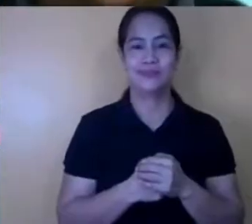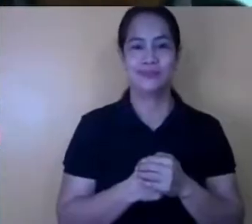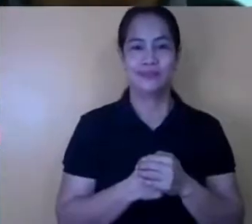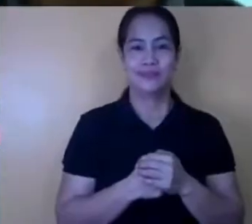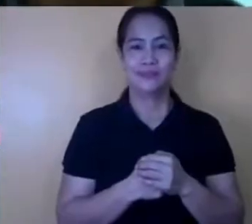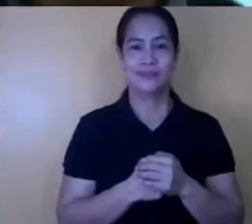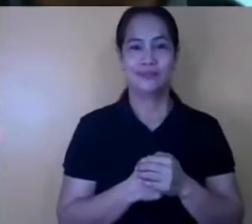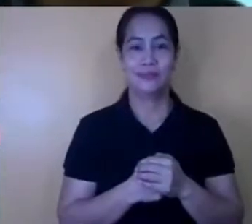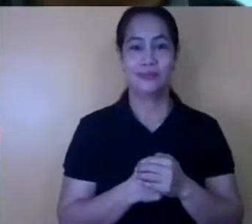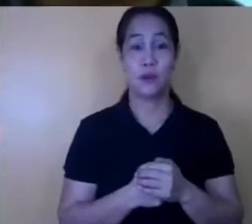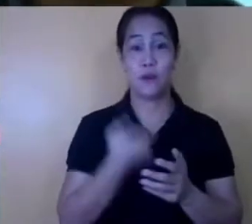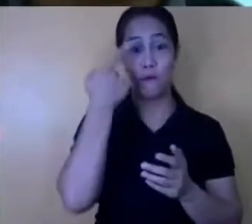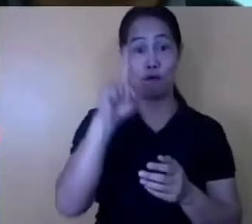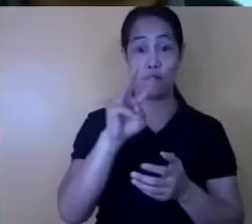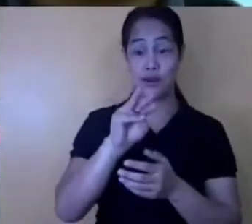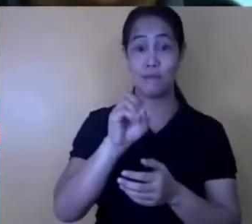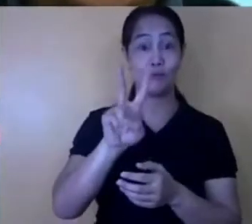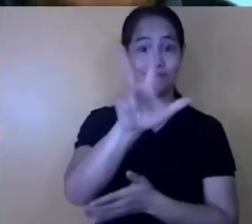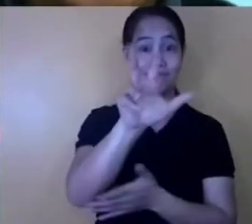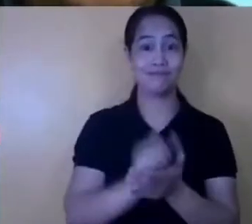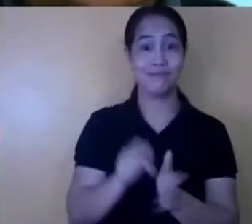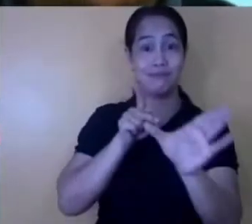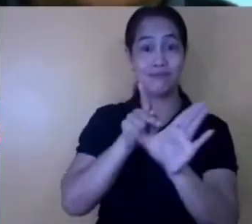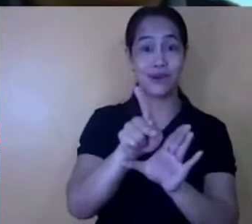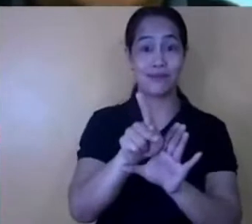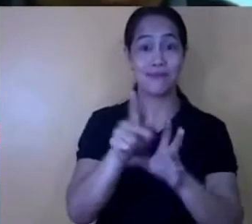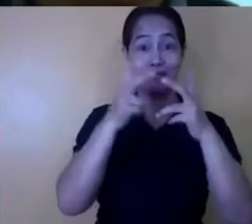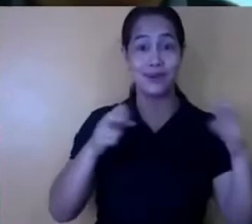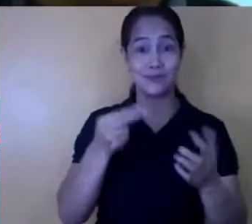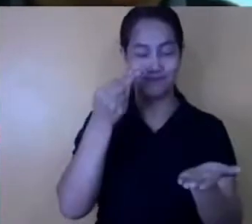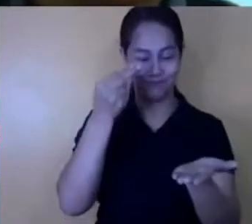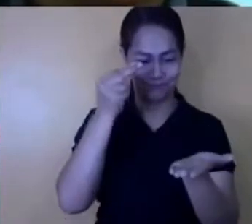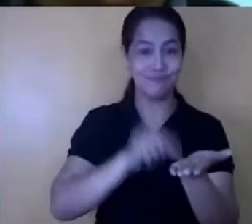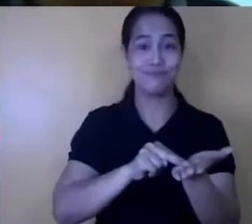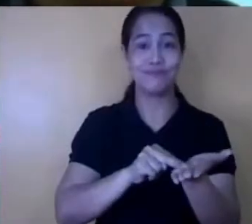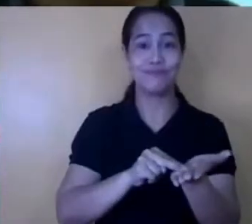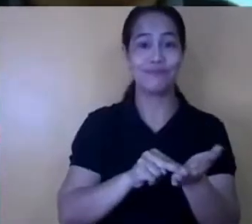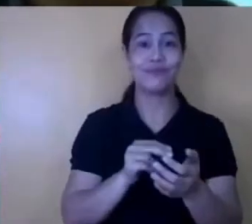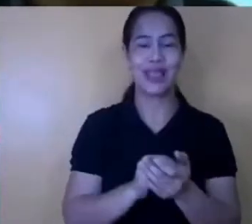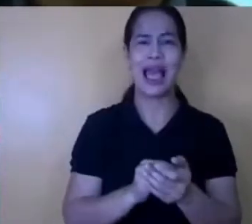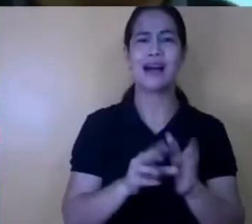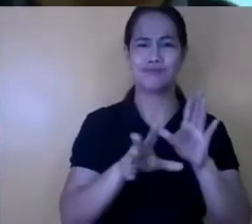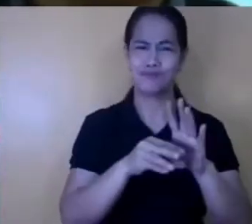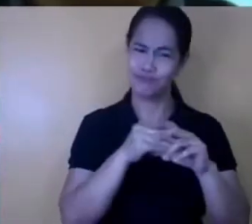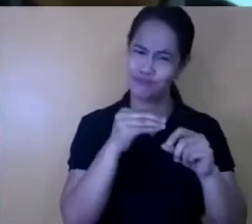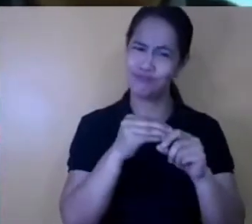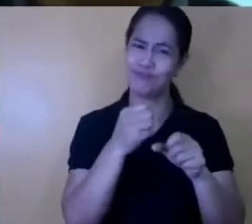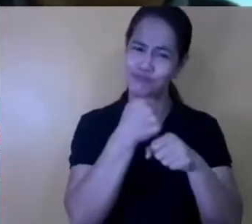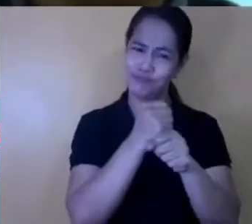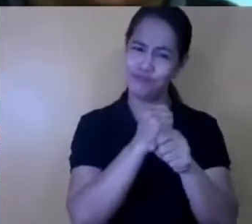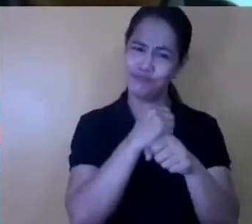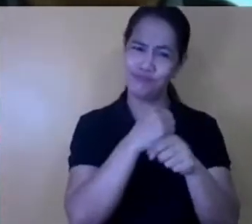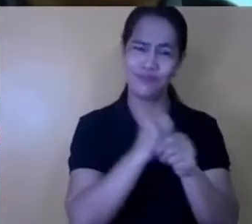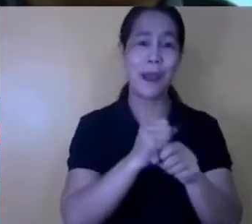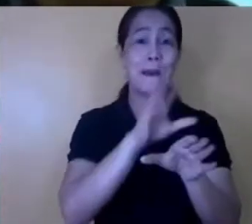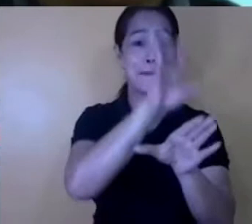For MOV3, professional reflection notes as outputs from participation in review of